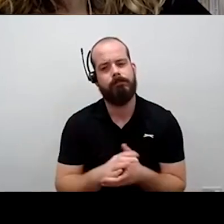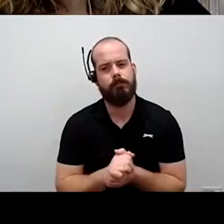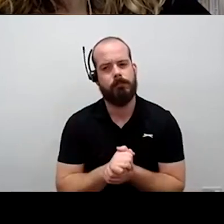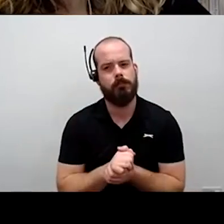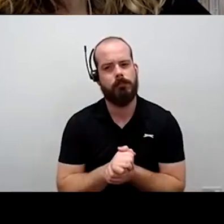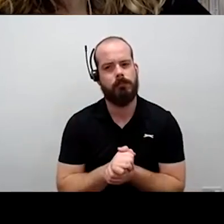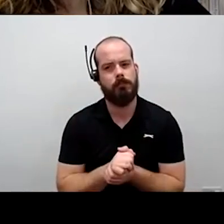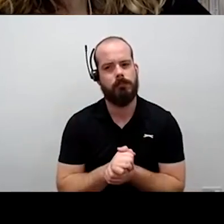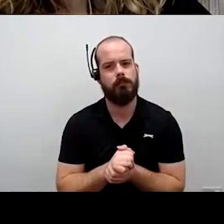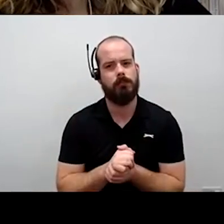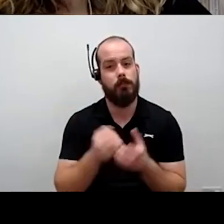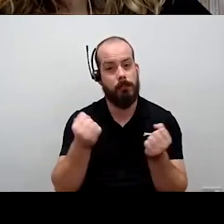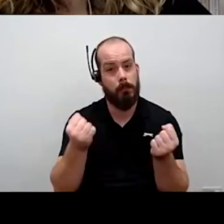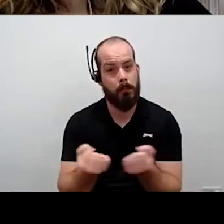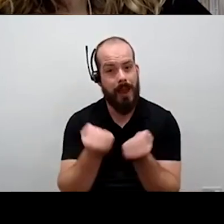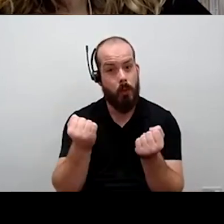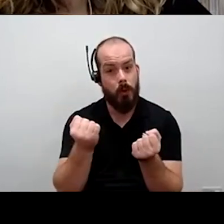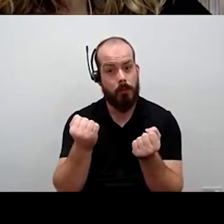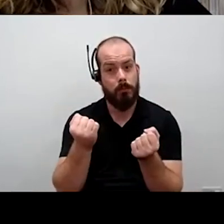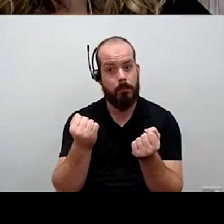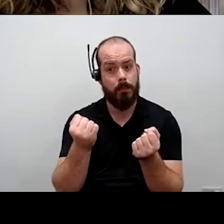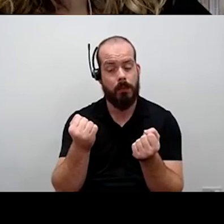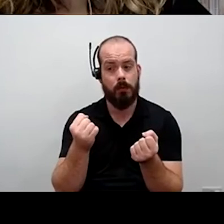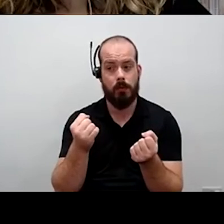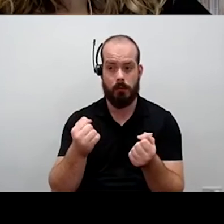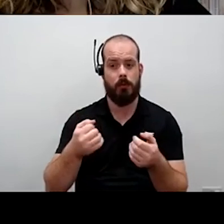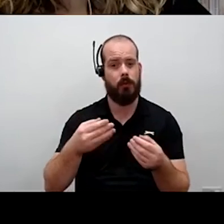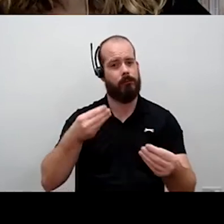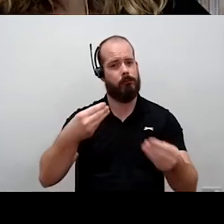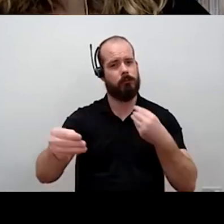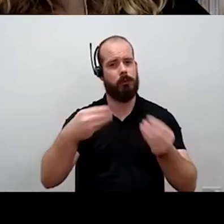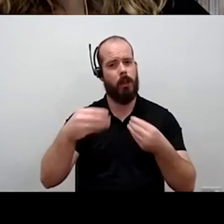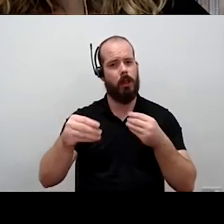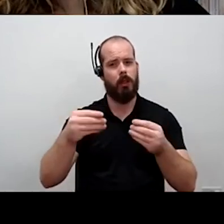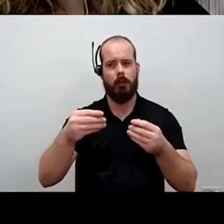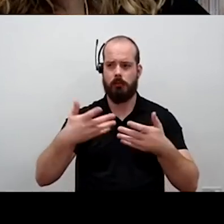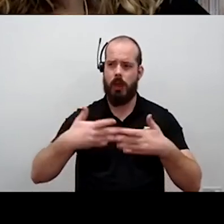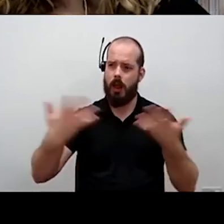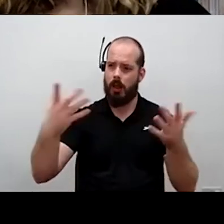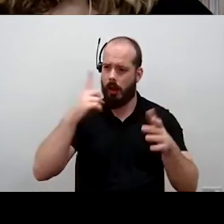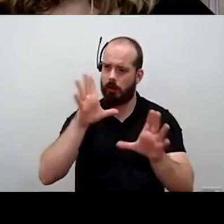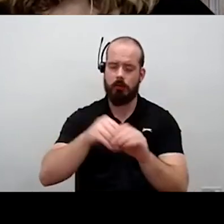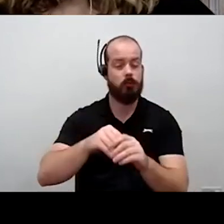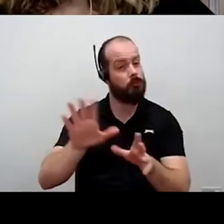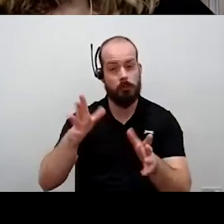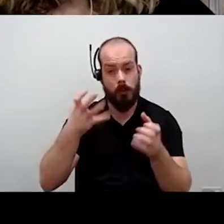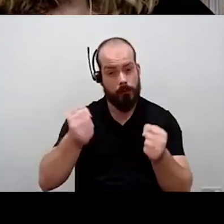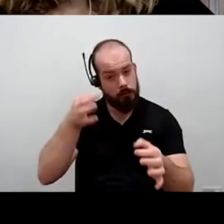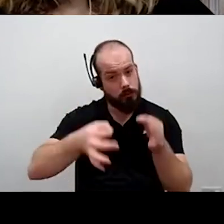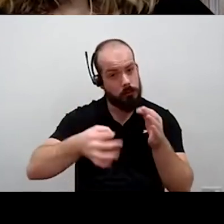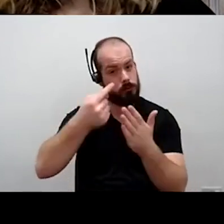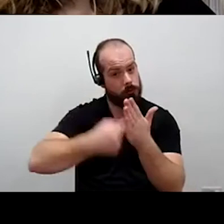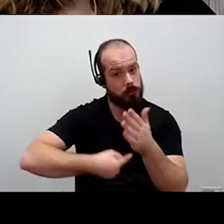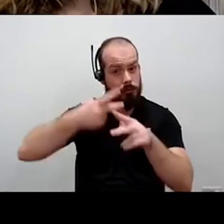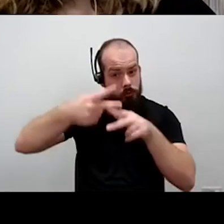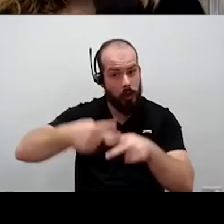it's the energy market is not a free market. It's an extremely regulated market. And if you look at